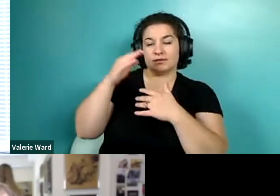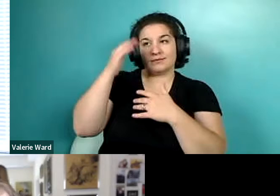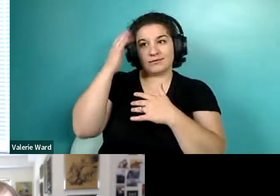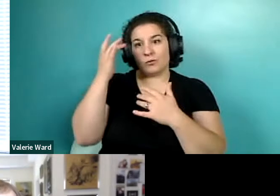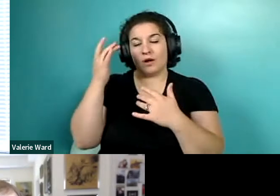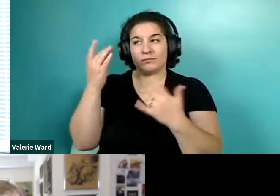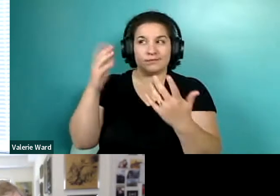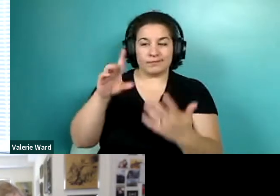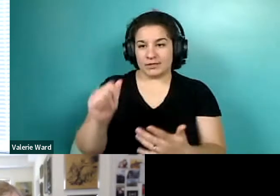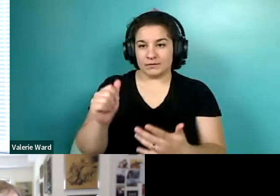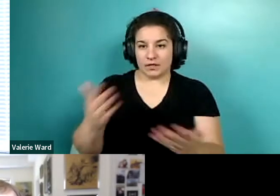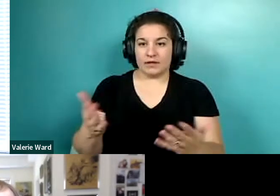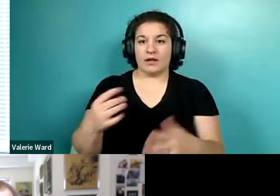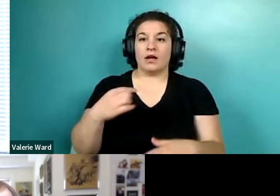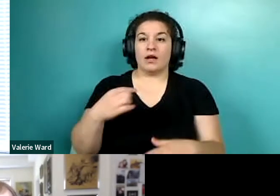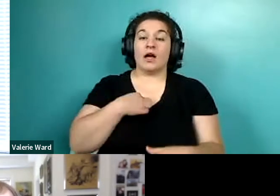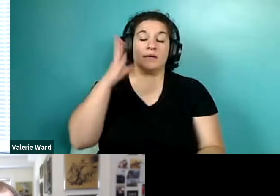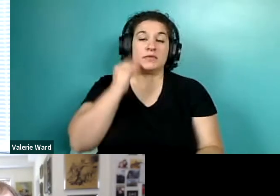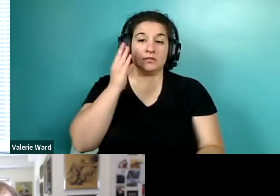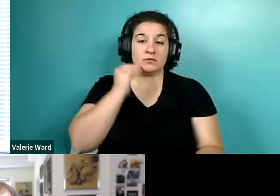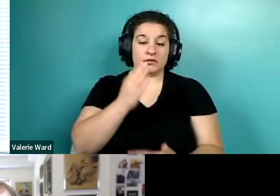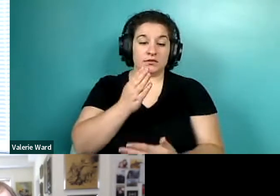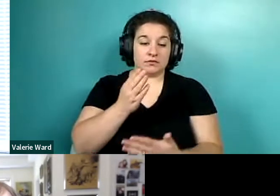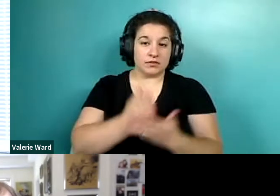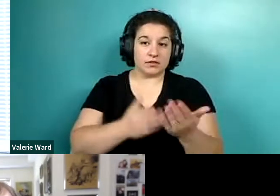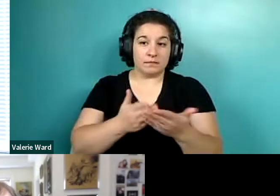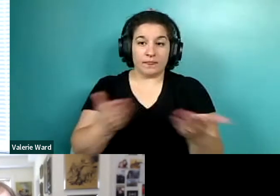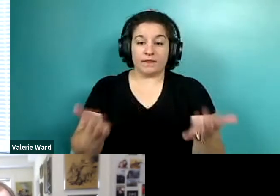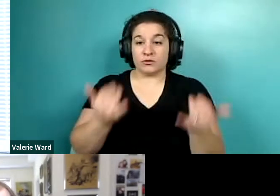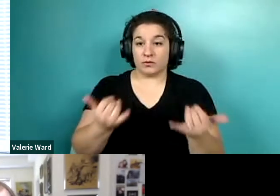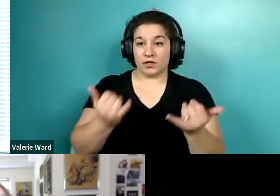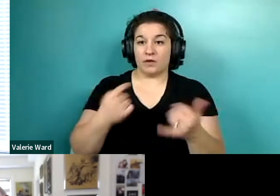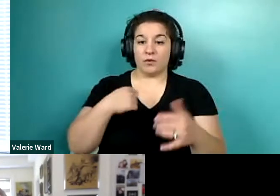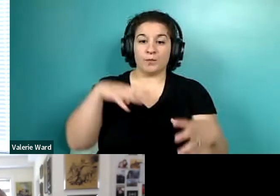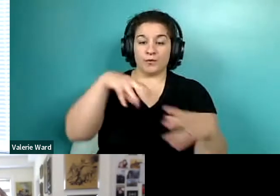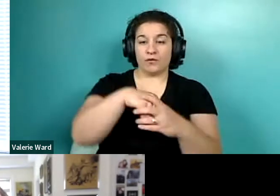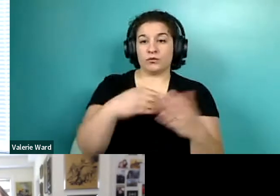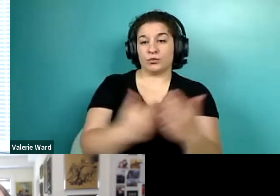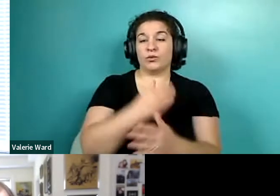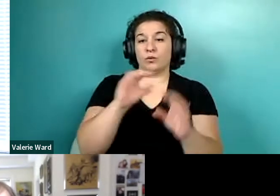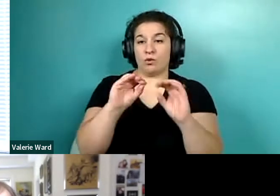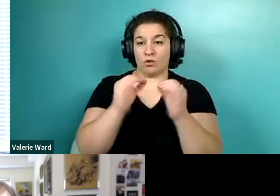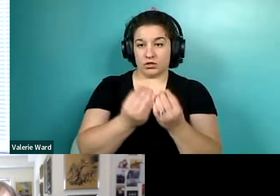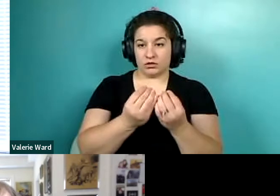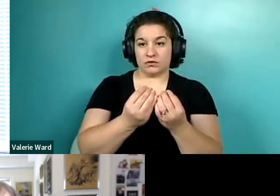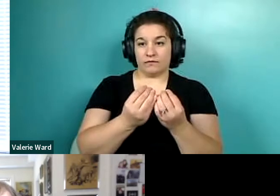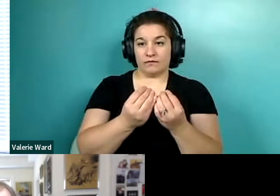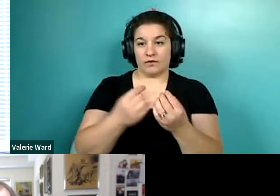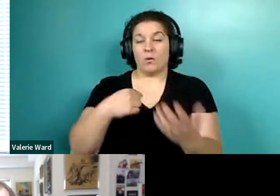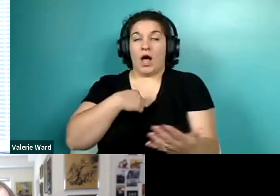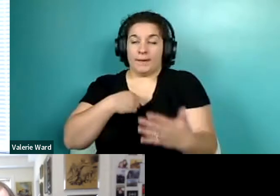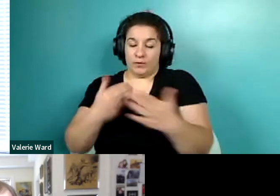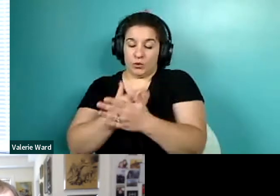going through a couple things right now where I'm part of some new organizations. The organizations aren't new, but I'm newly involved with